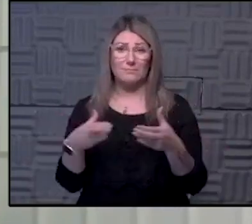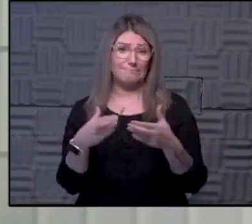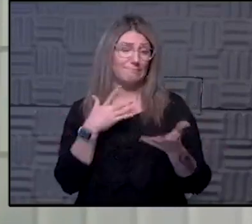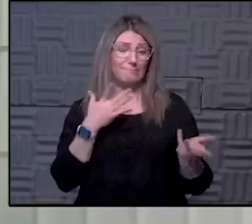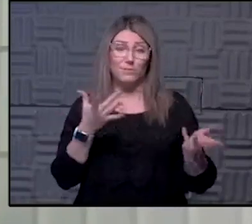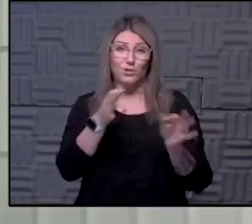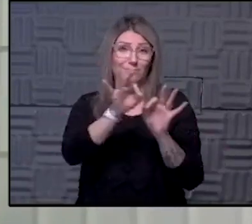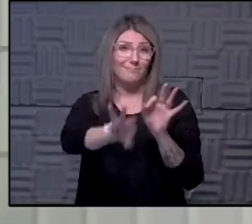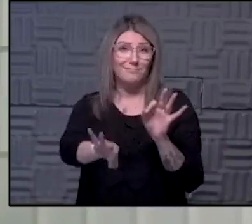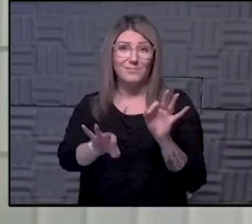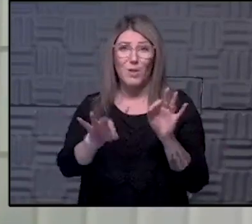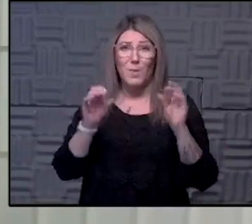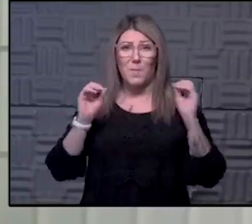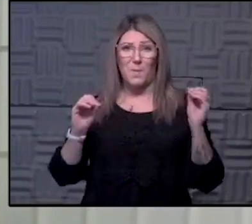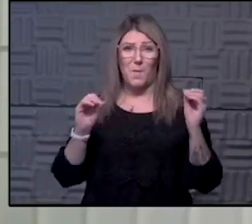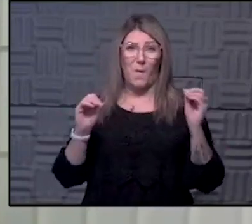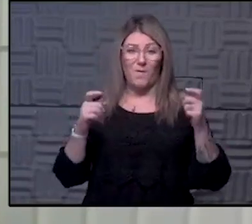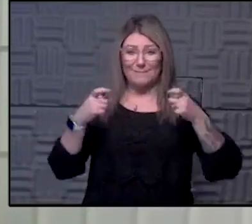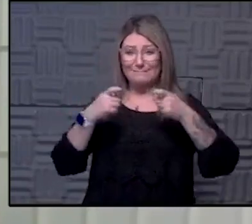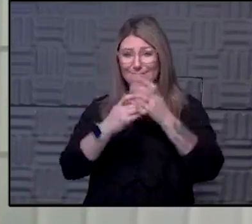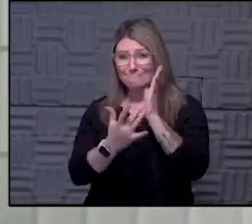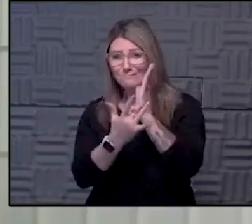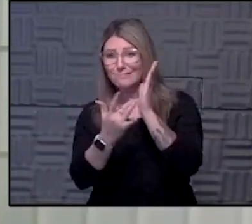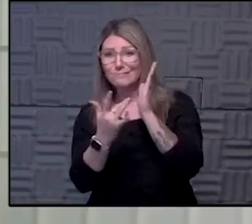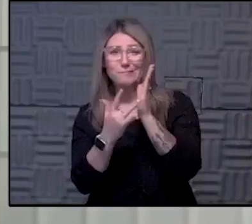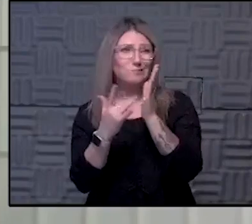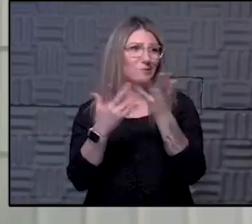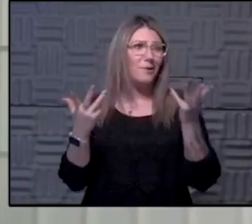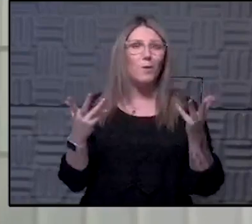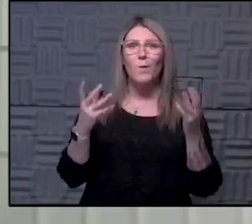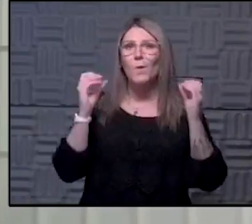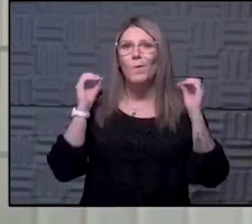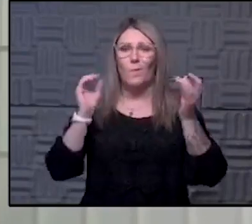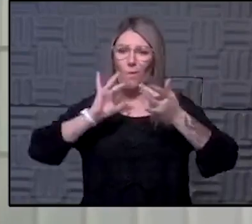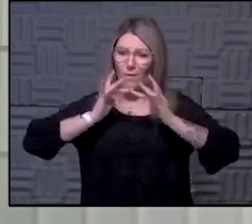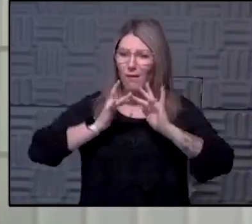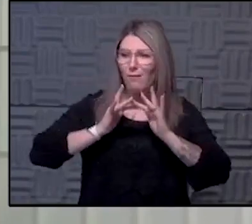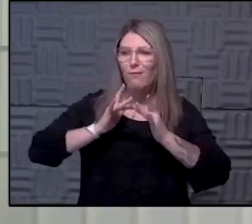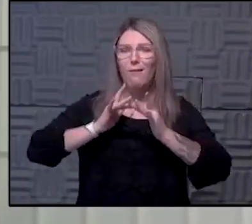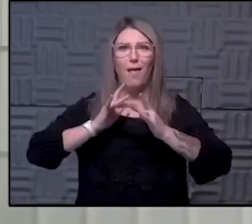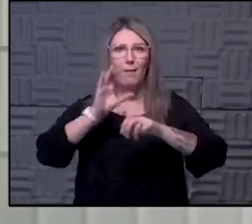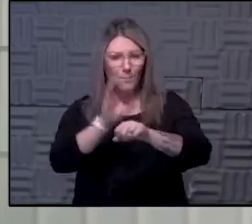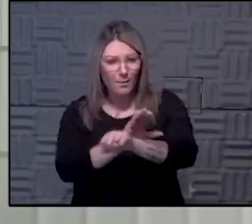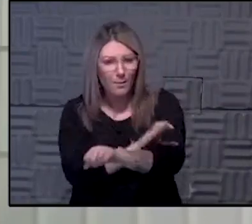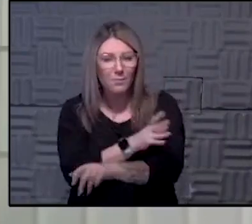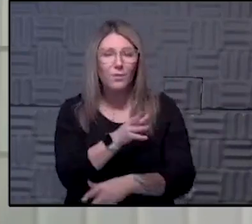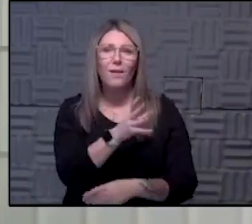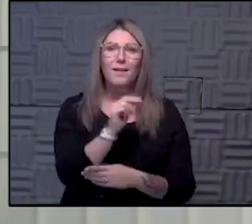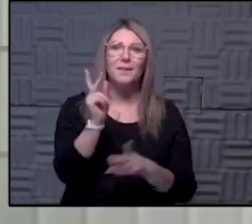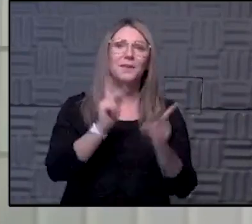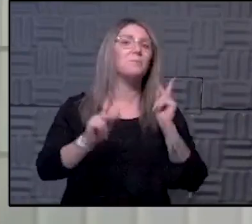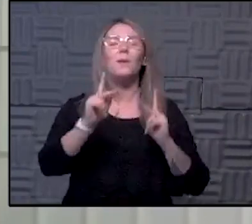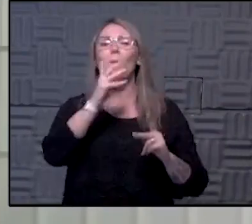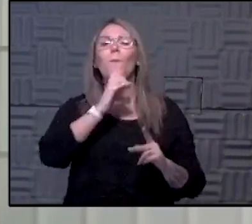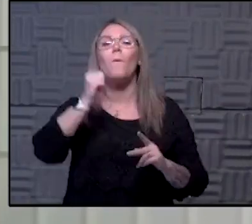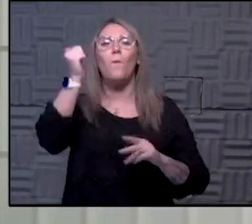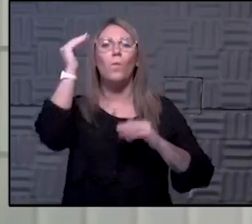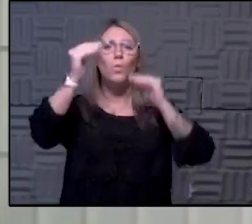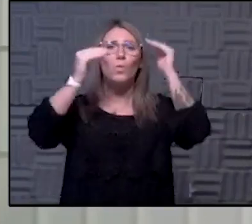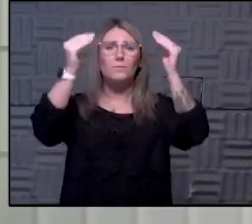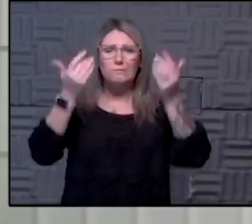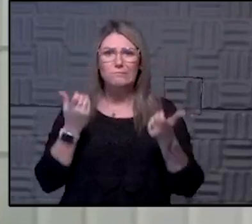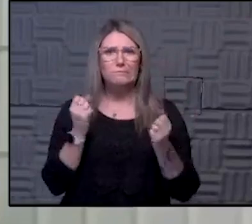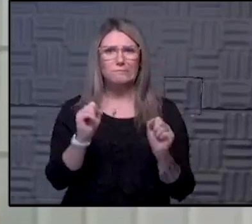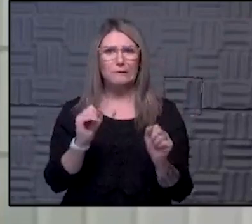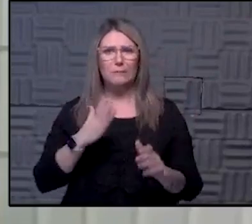have digital tools in their household. They don't have internet in their household. And you even run across those older adults who have tried it on